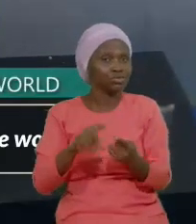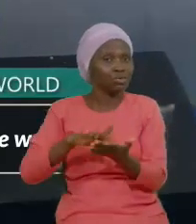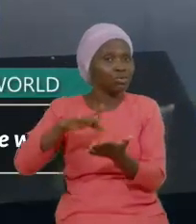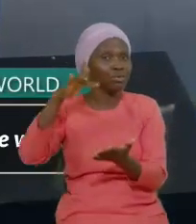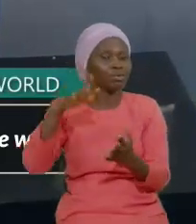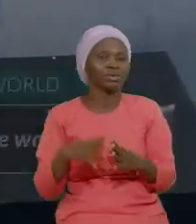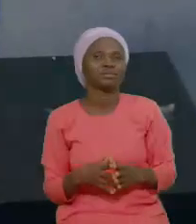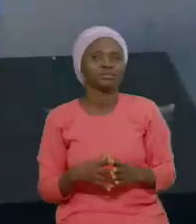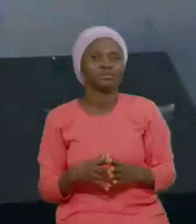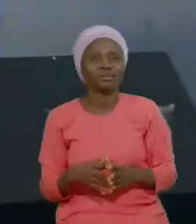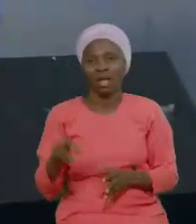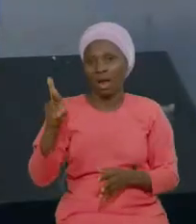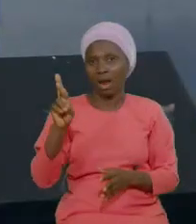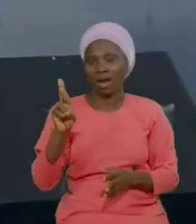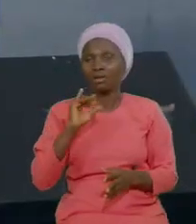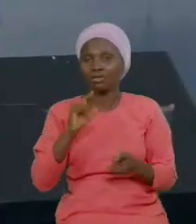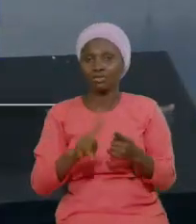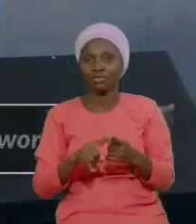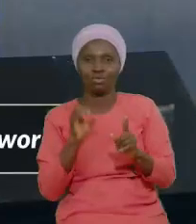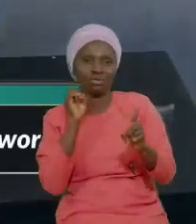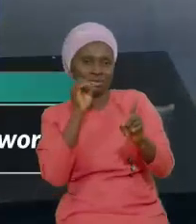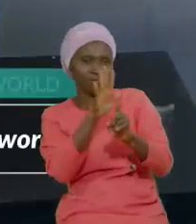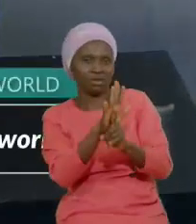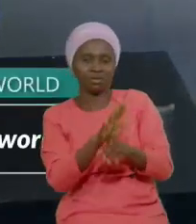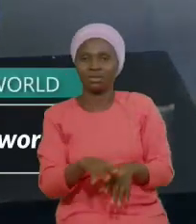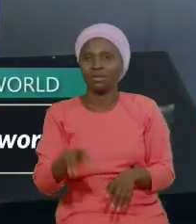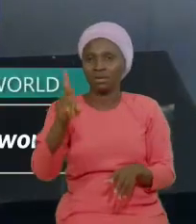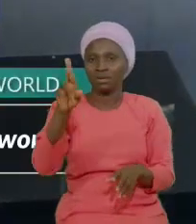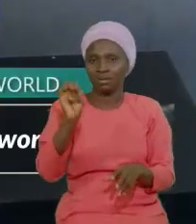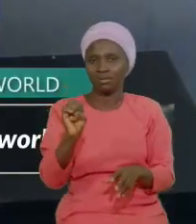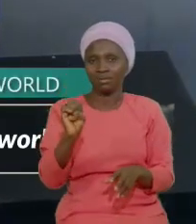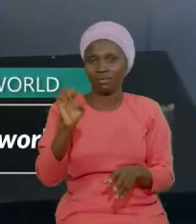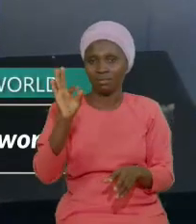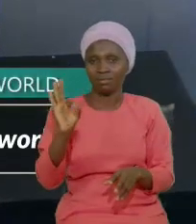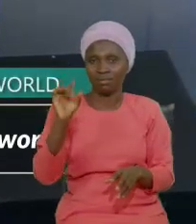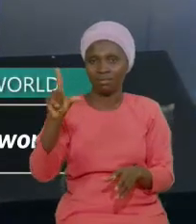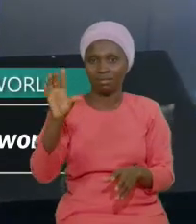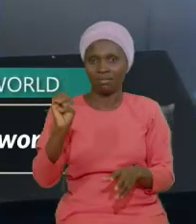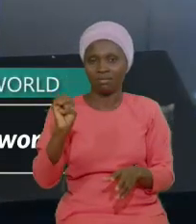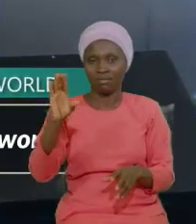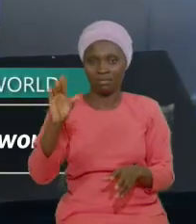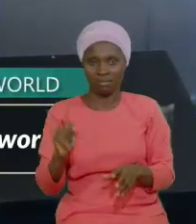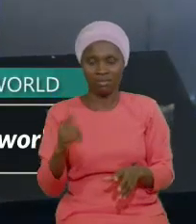R is to reflect the faithfulness of God.